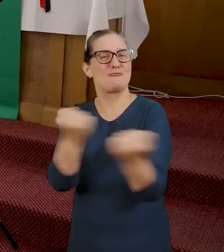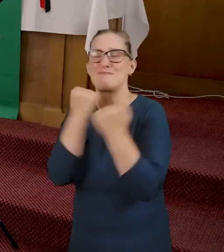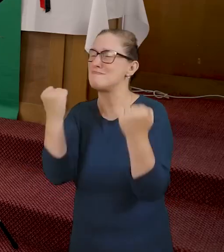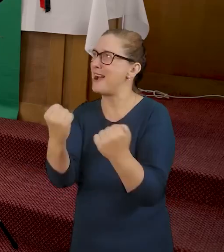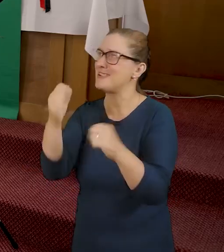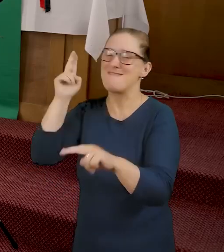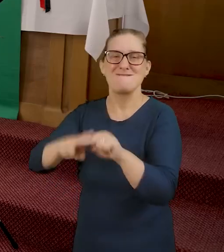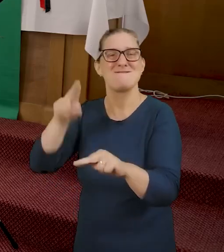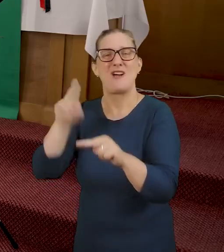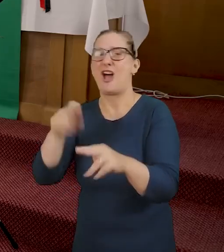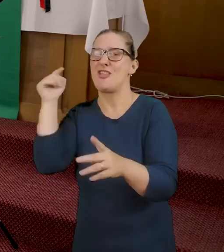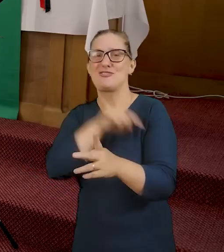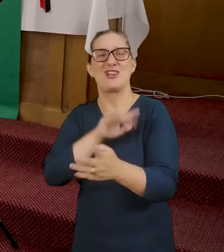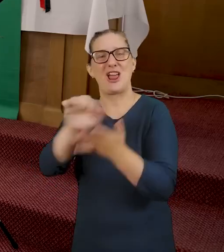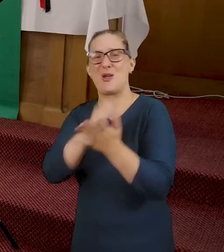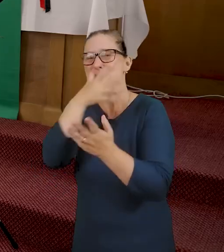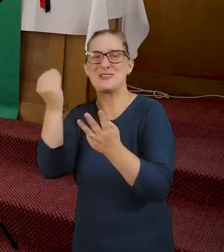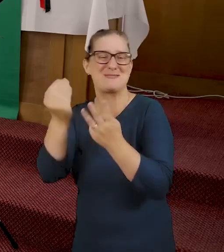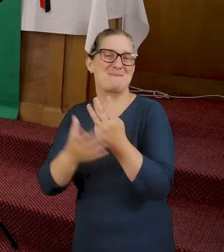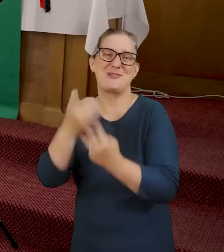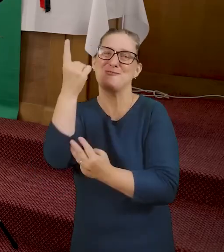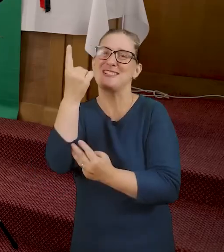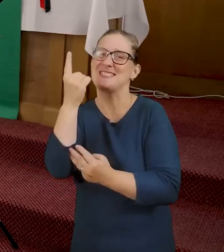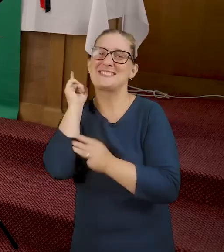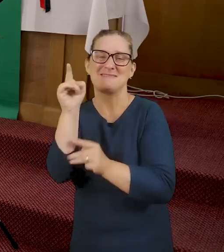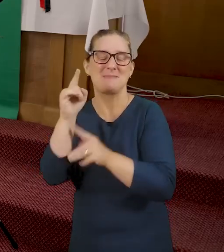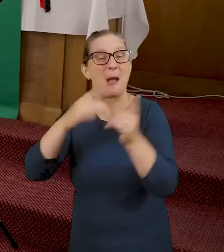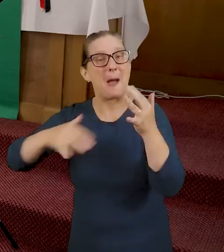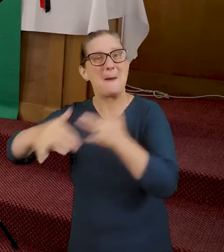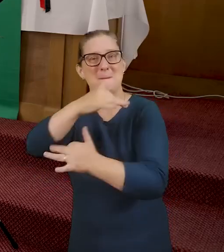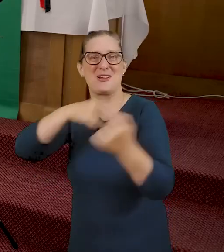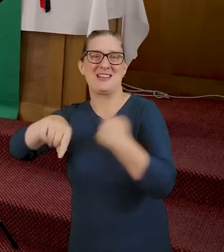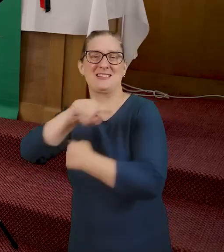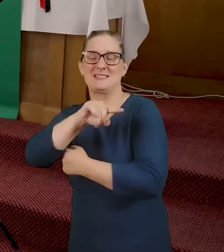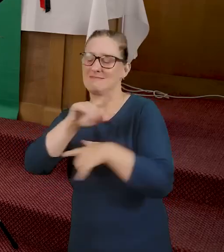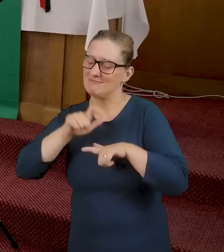God Almighty, the Father, the Son, and the Holy Spirit be among